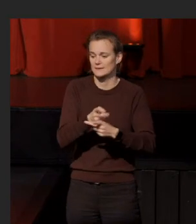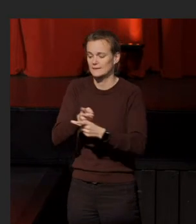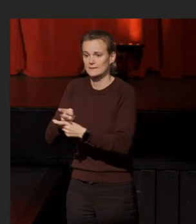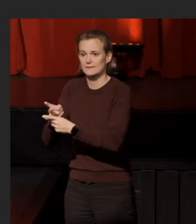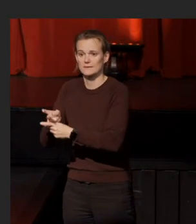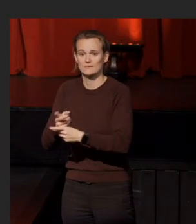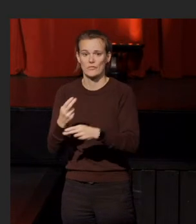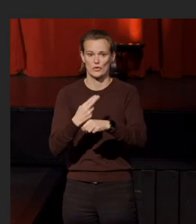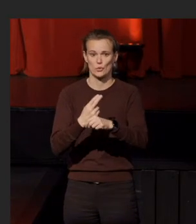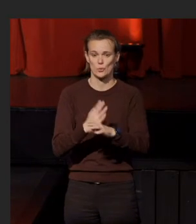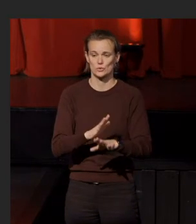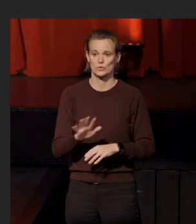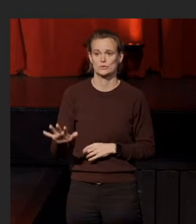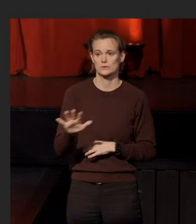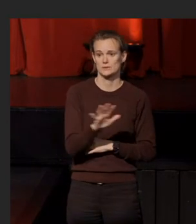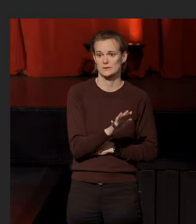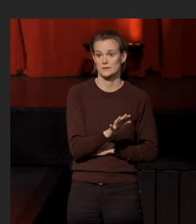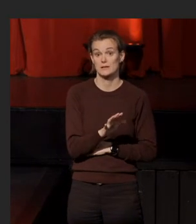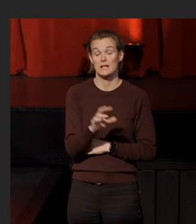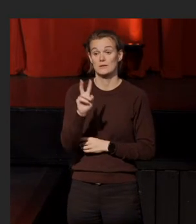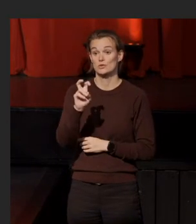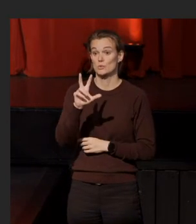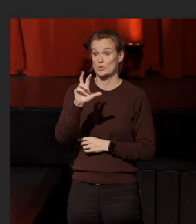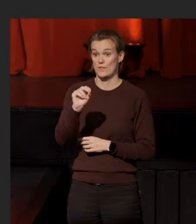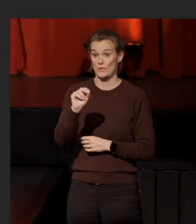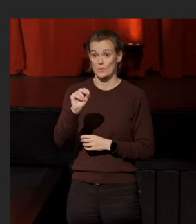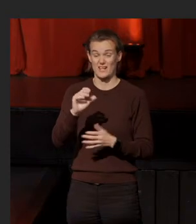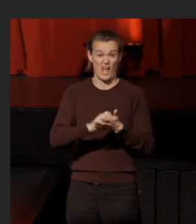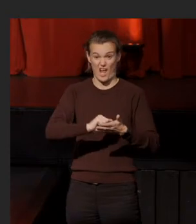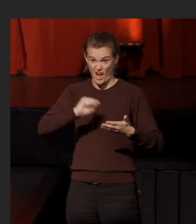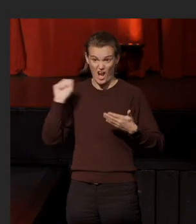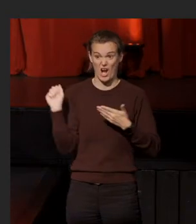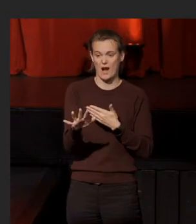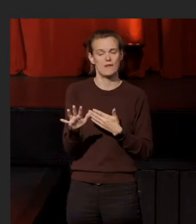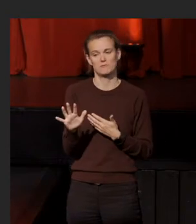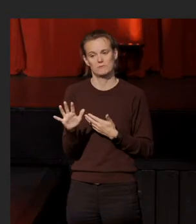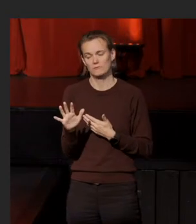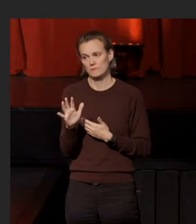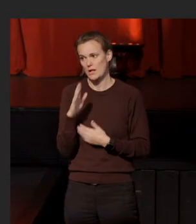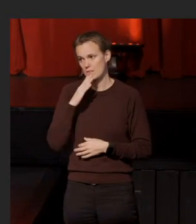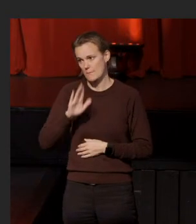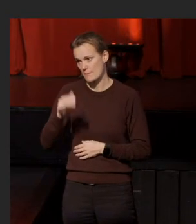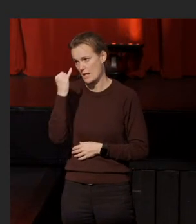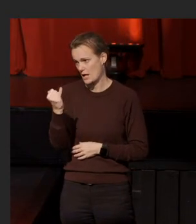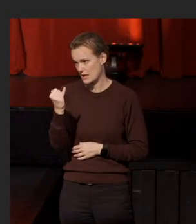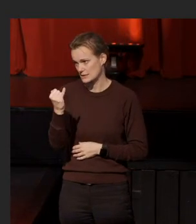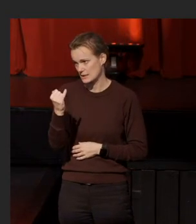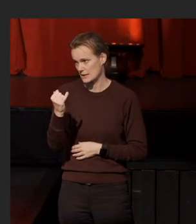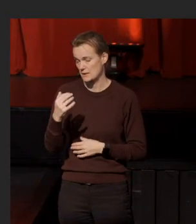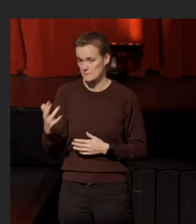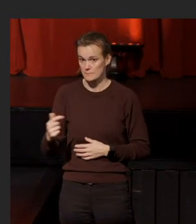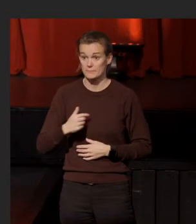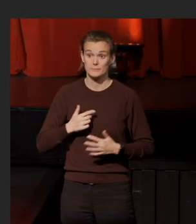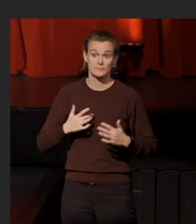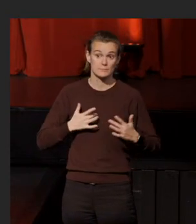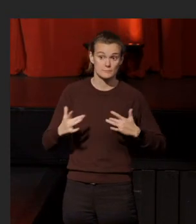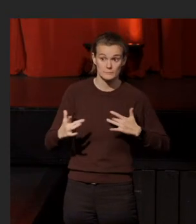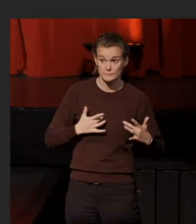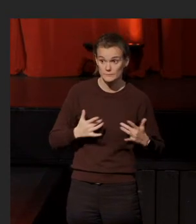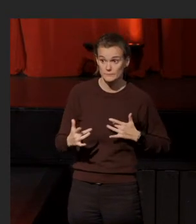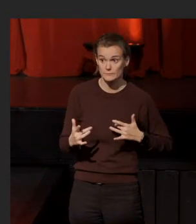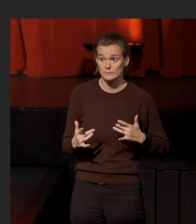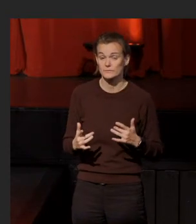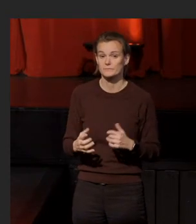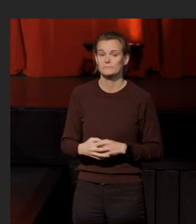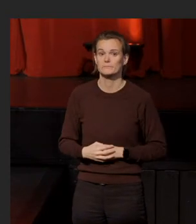it out would be, I think, a disaster, actually. And what I really am concerned about is,